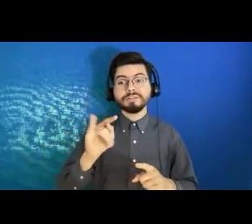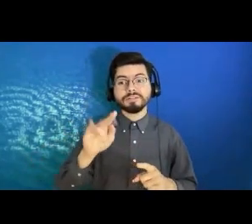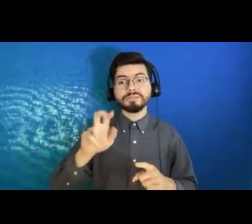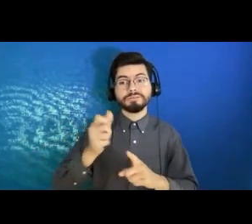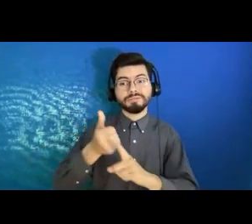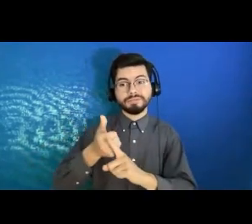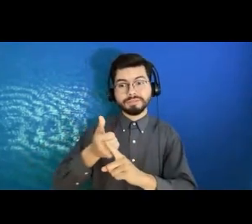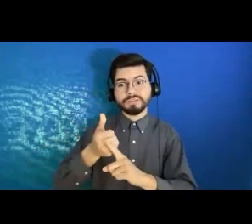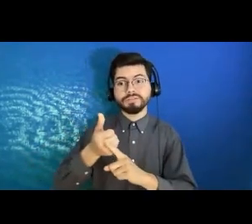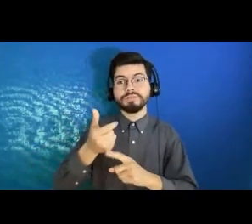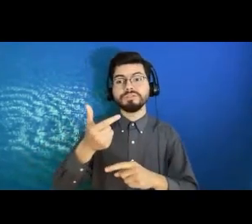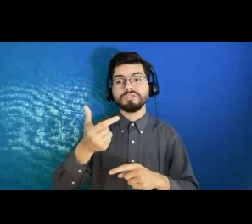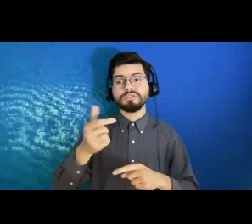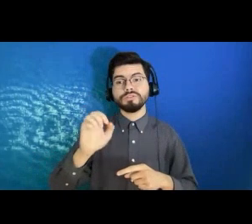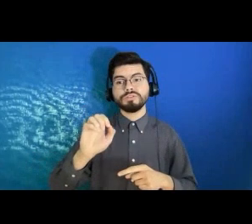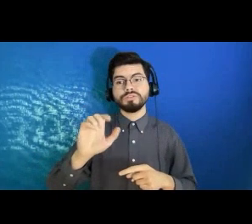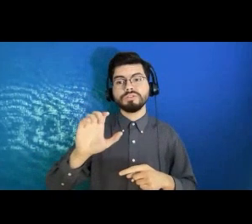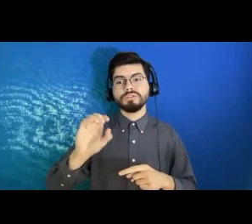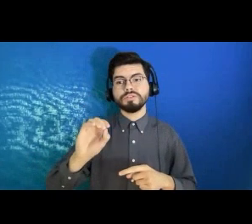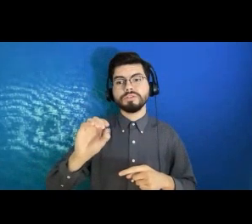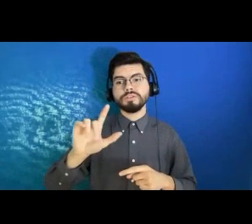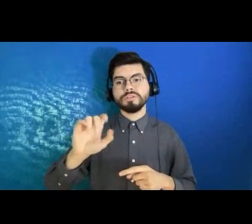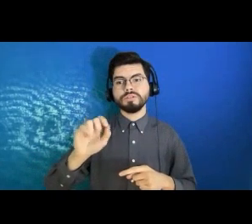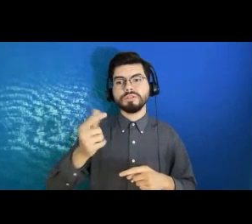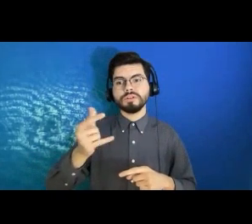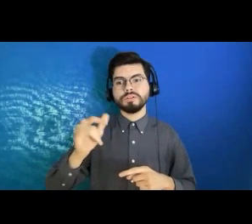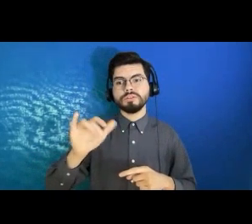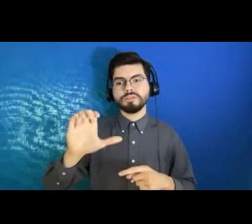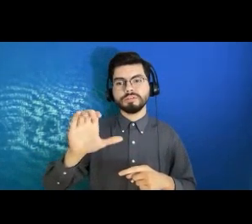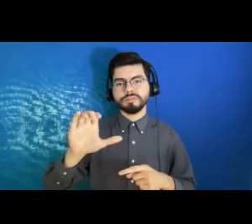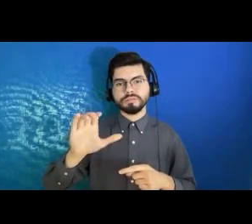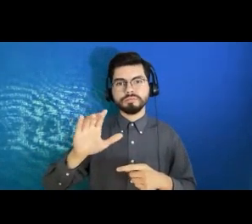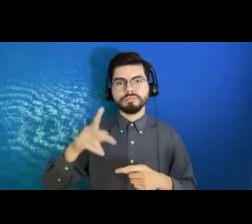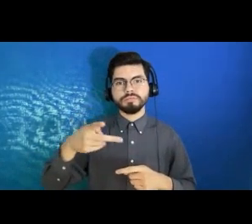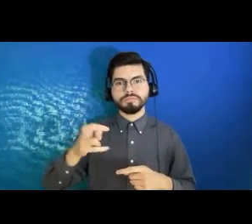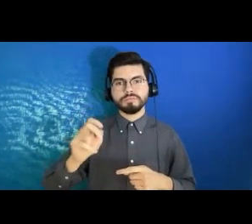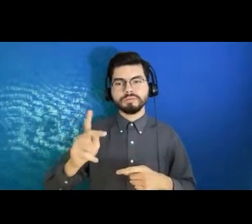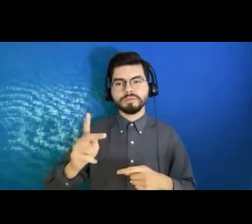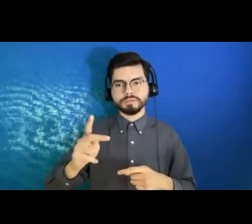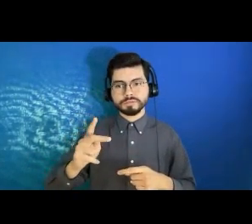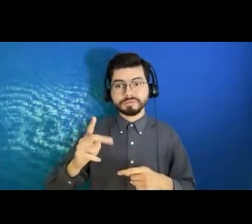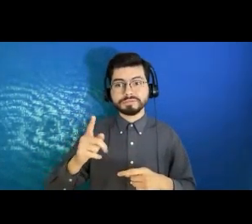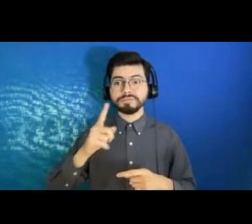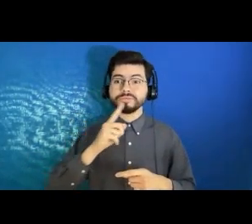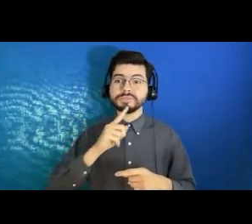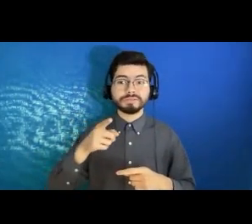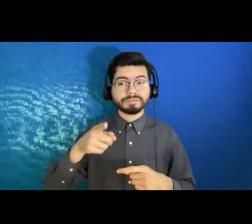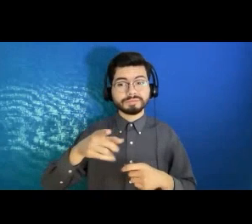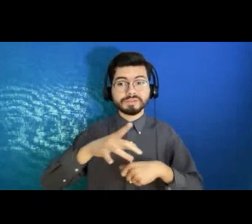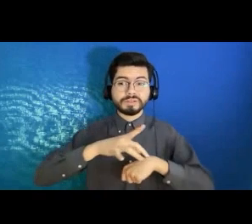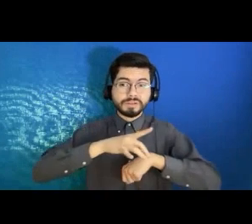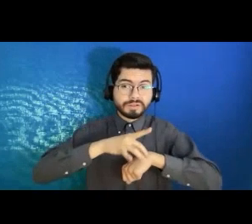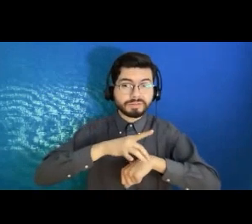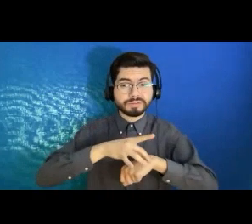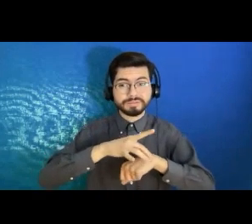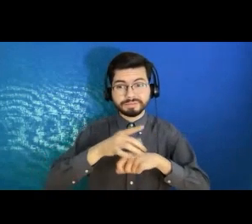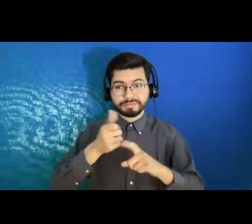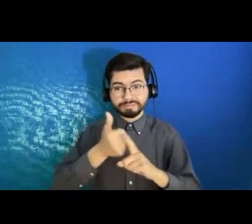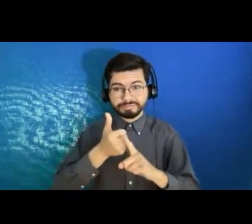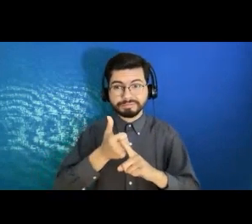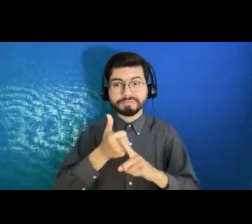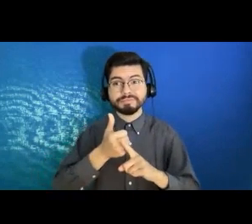The geology really kind of dictates everything else. It dictates the vegetation. So that dictates the